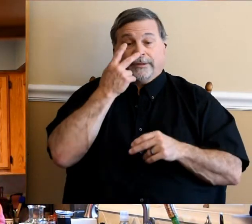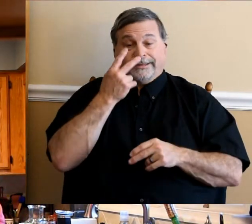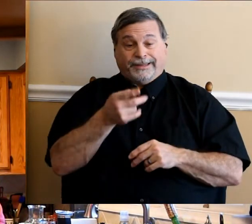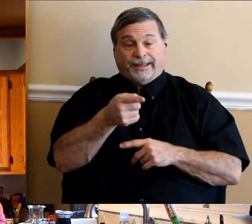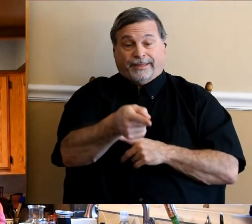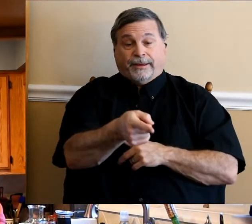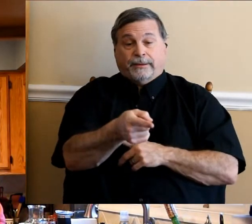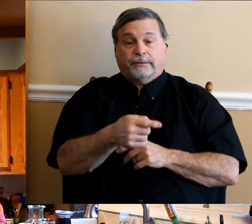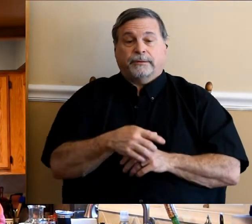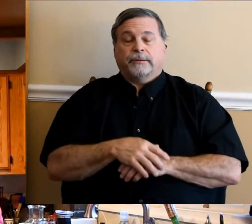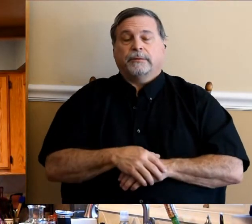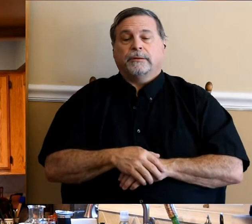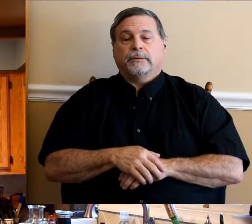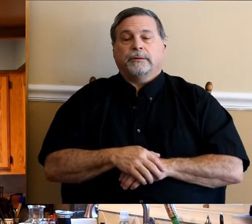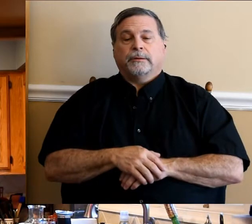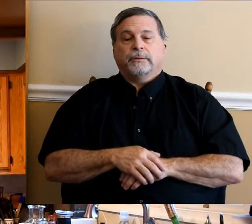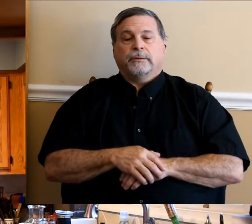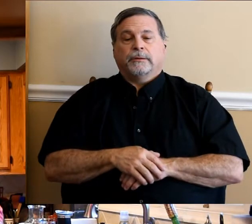If you can see that,